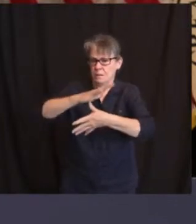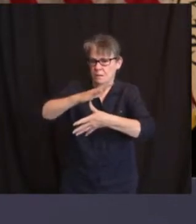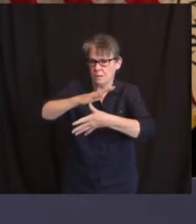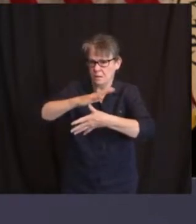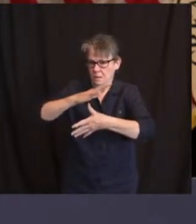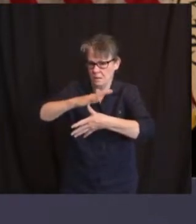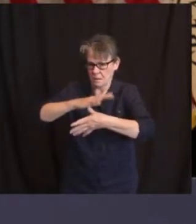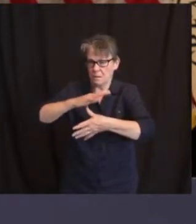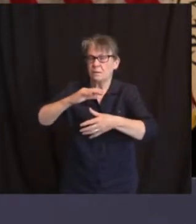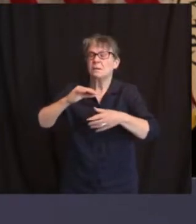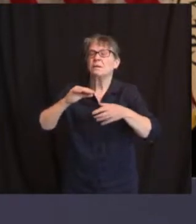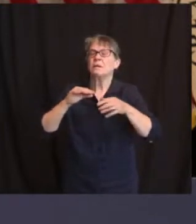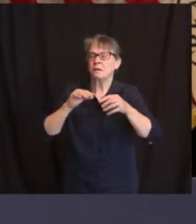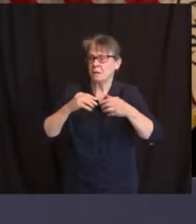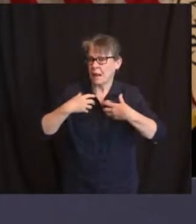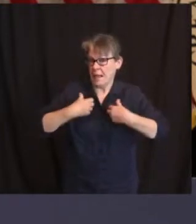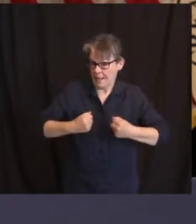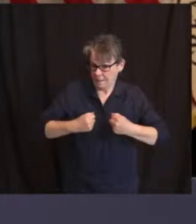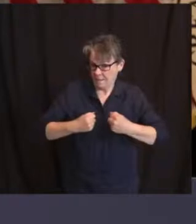curbside pickup,